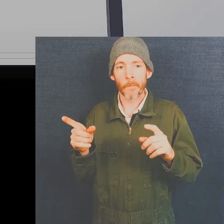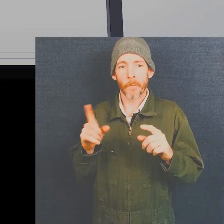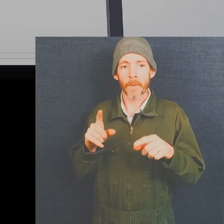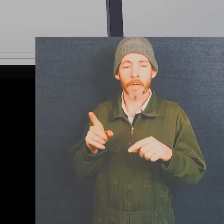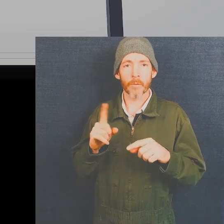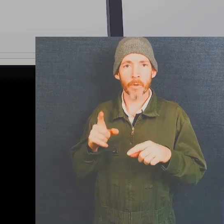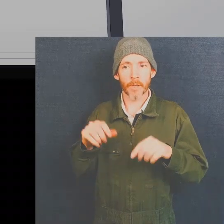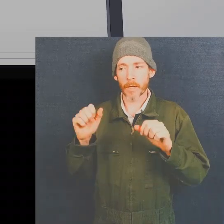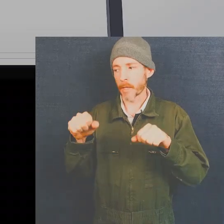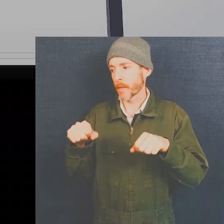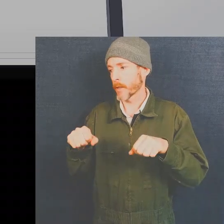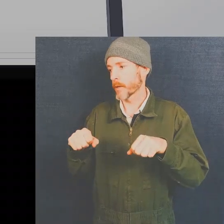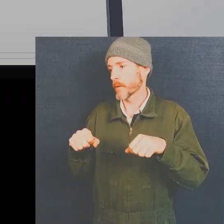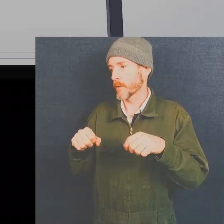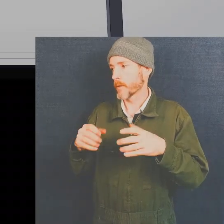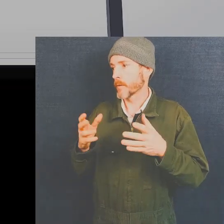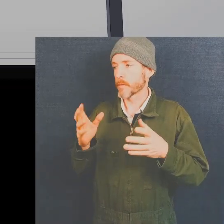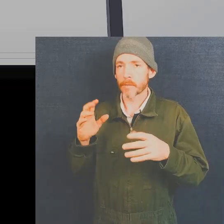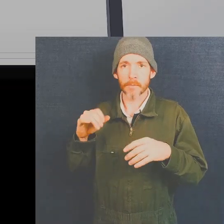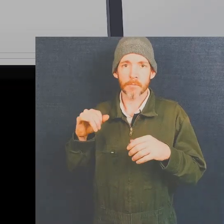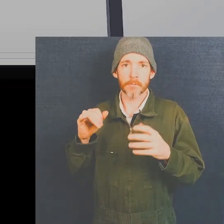see like where can I